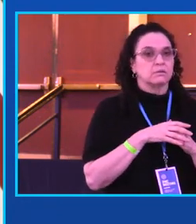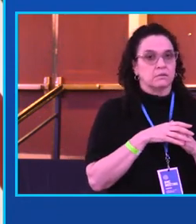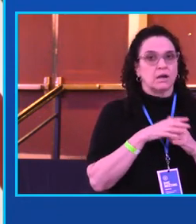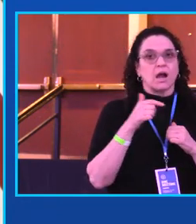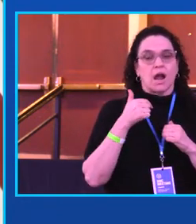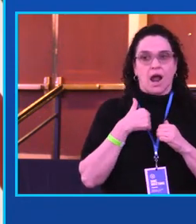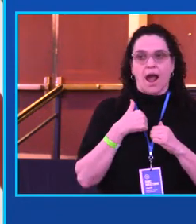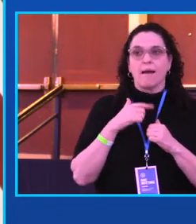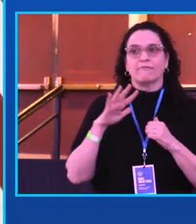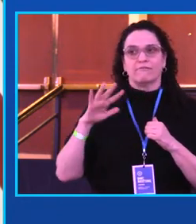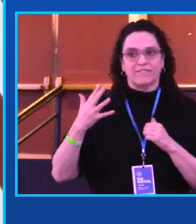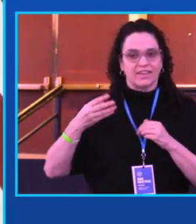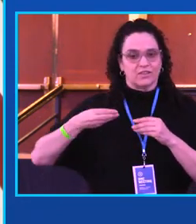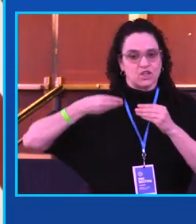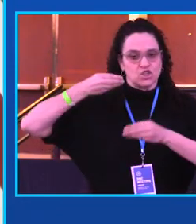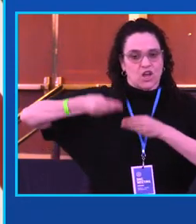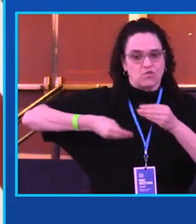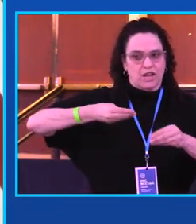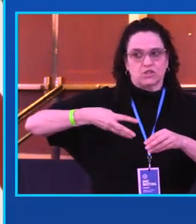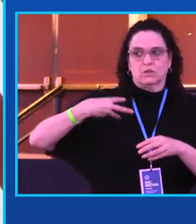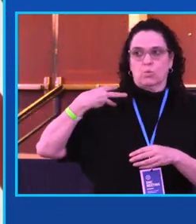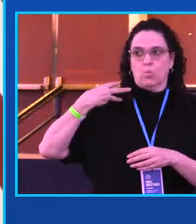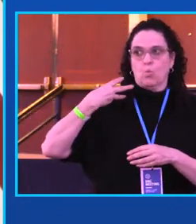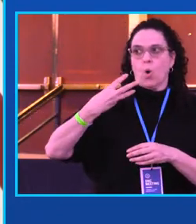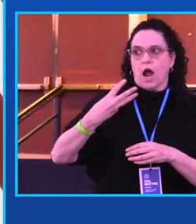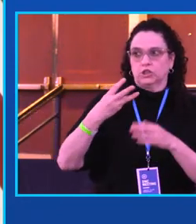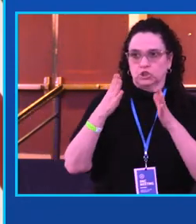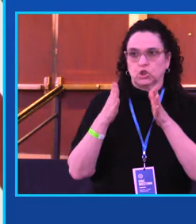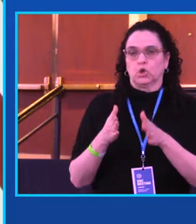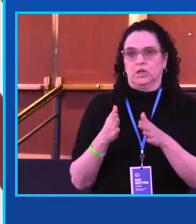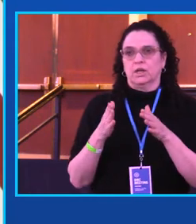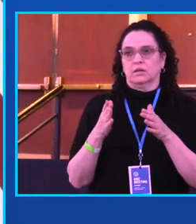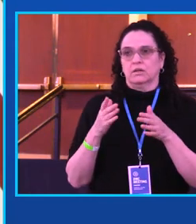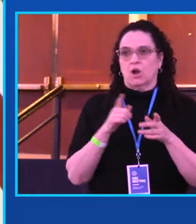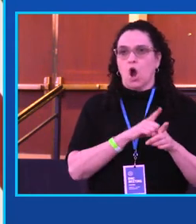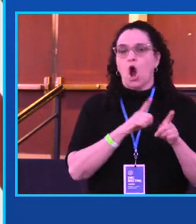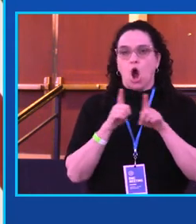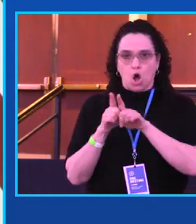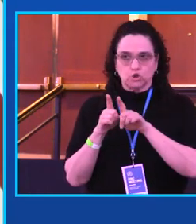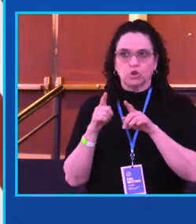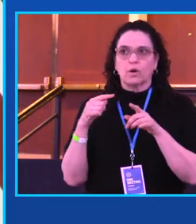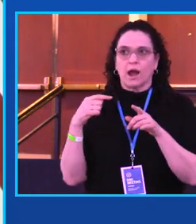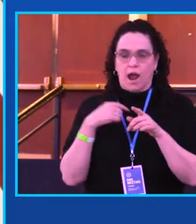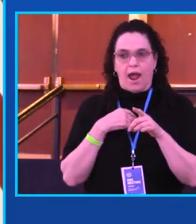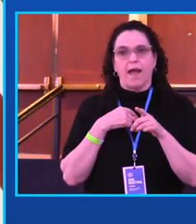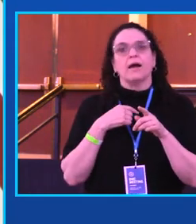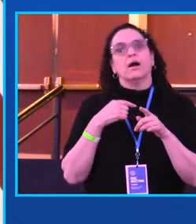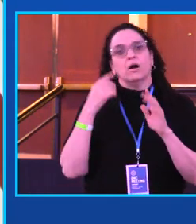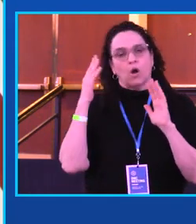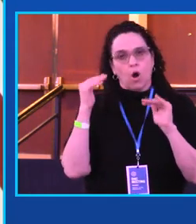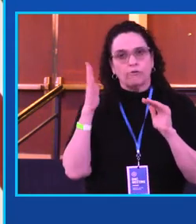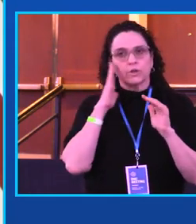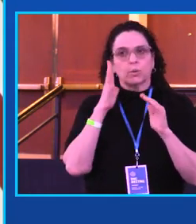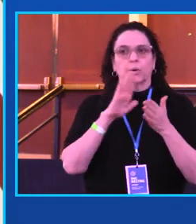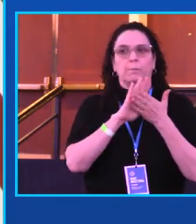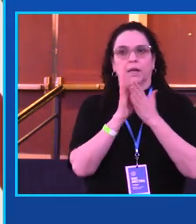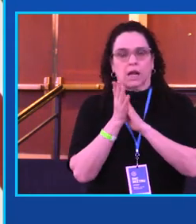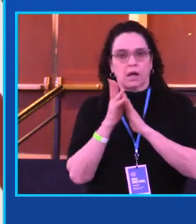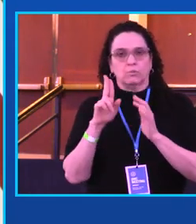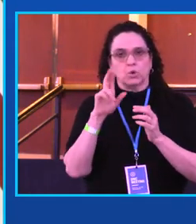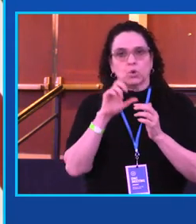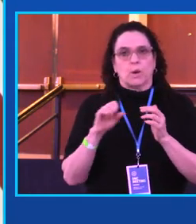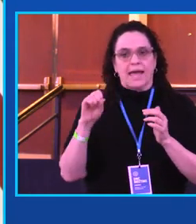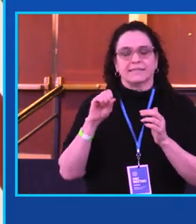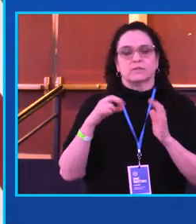a fifth-generation Washingtonian, and also putting myself out there to be the shadow U.S. representative to fight